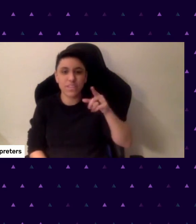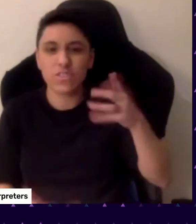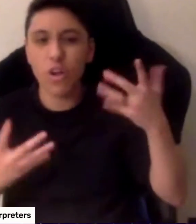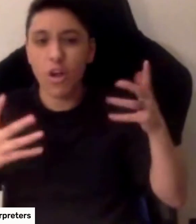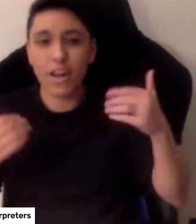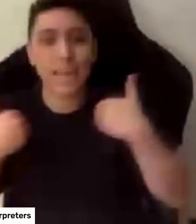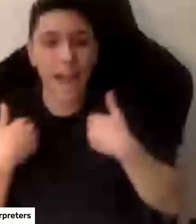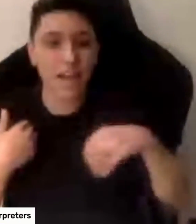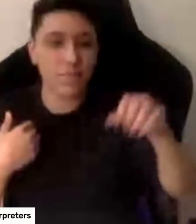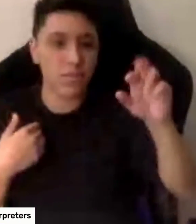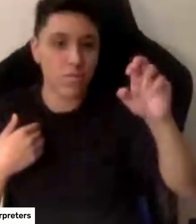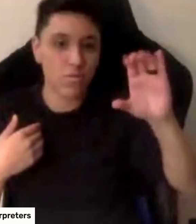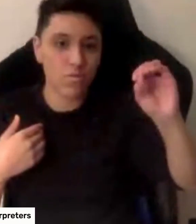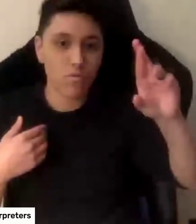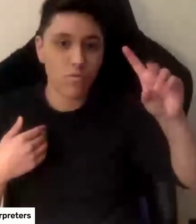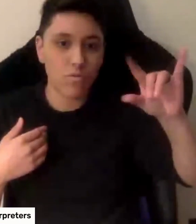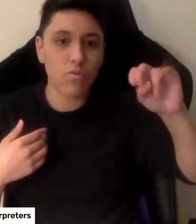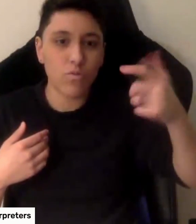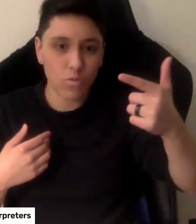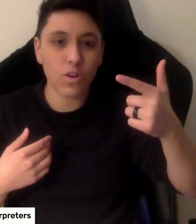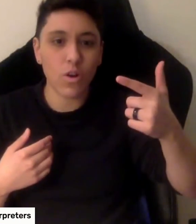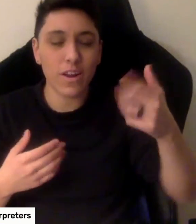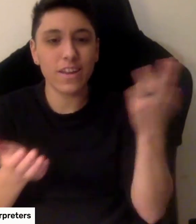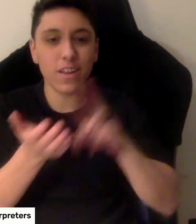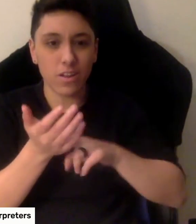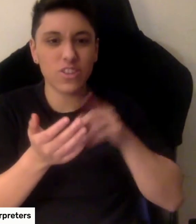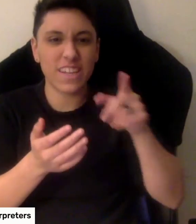contract, and he basically transitioned on the job as a singer.